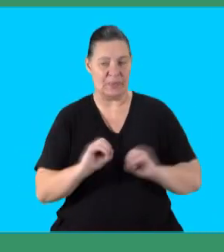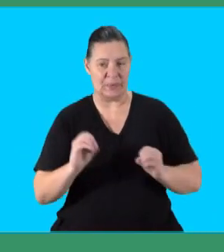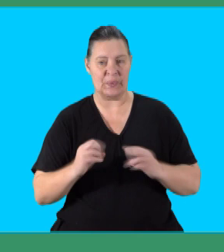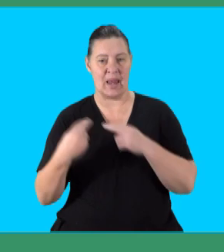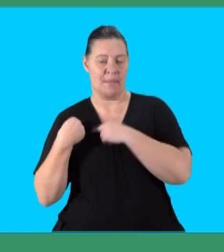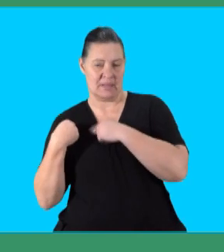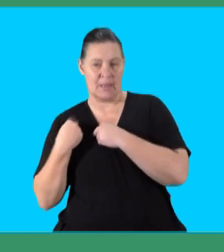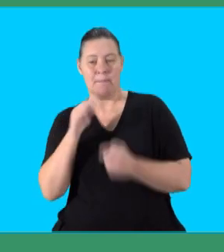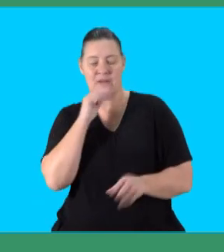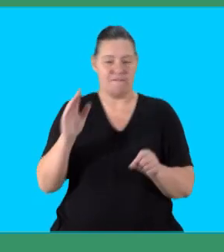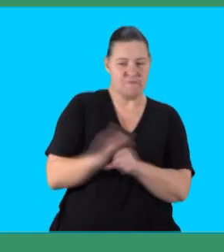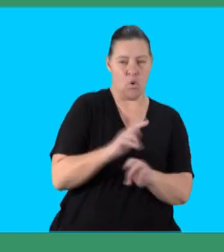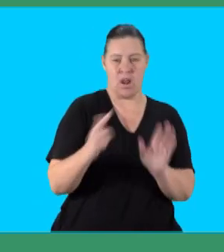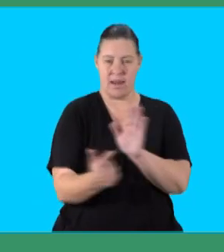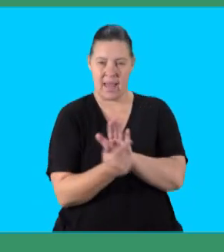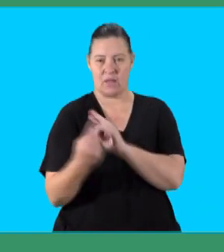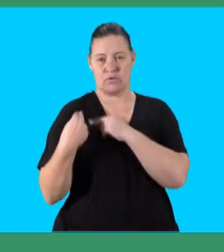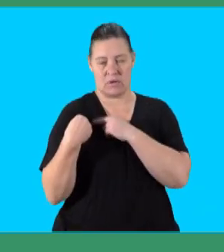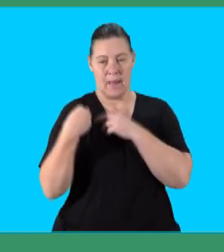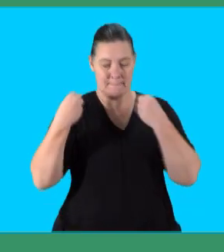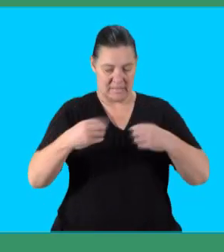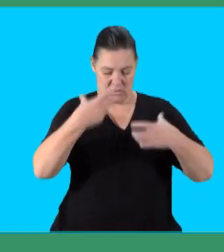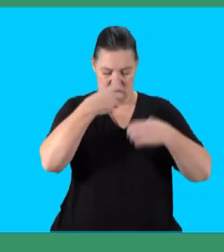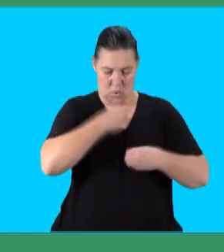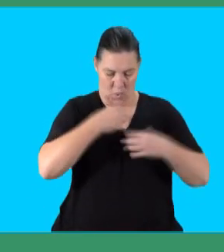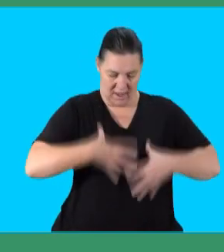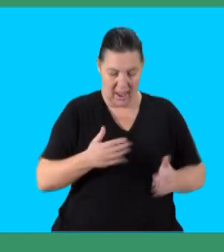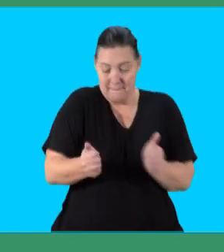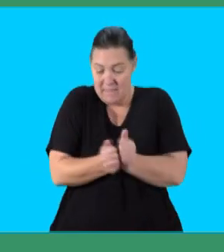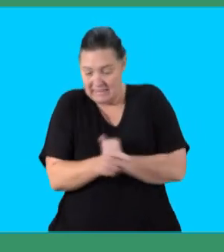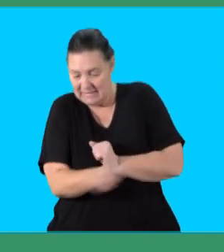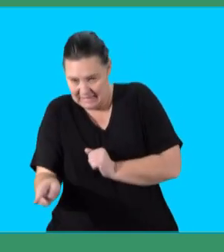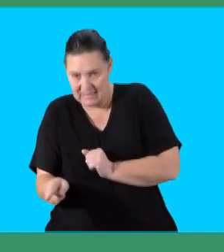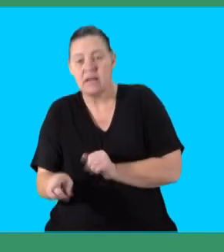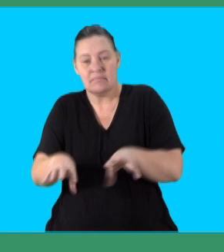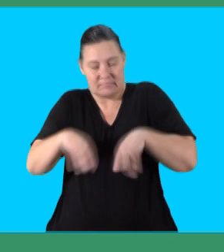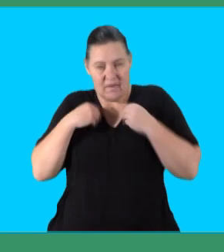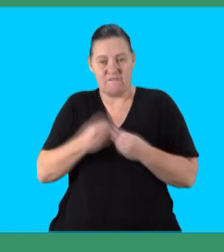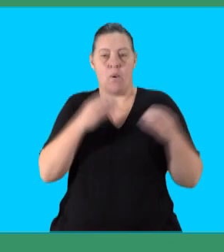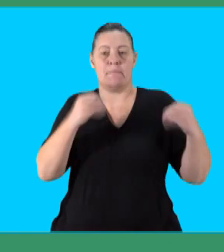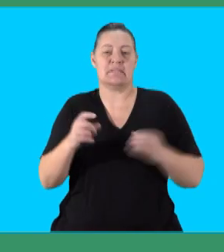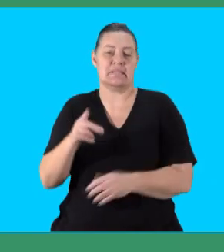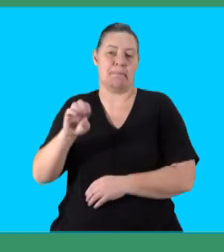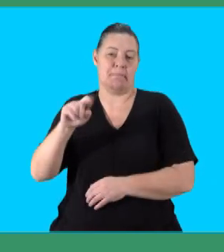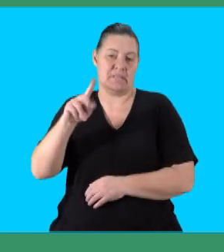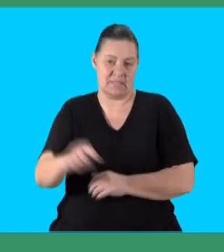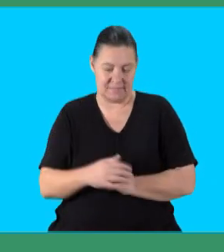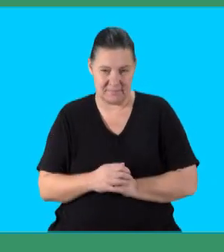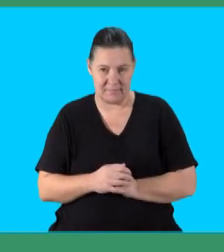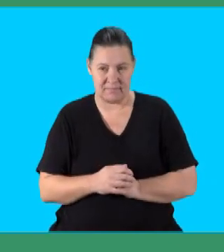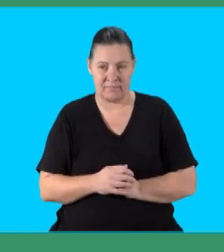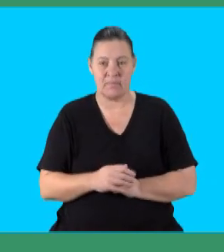full legal responsibility that business owners and partners assume for all business debts. Then